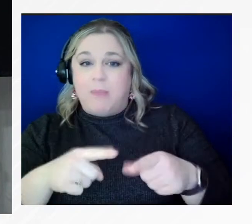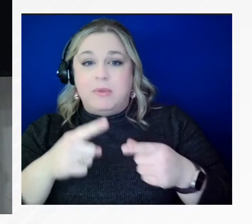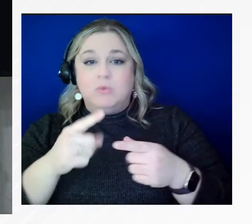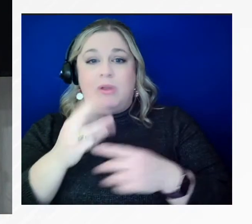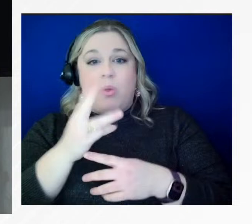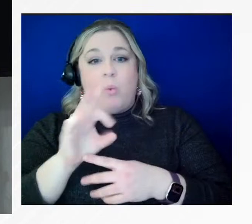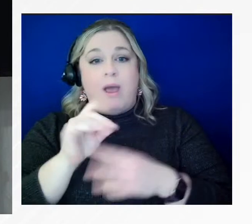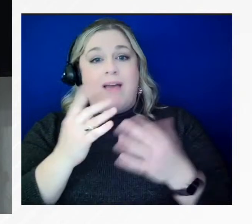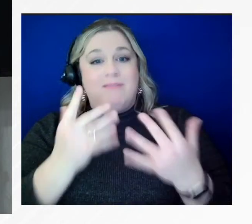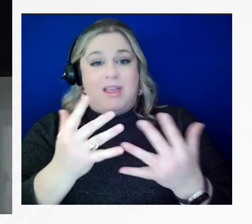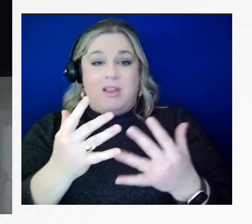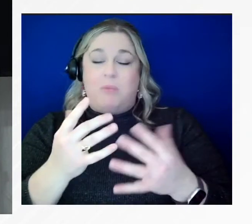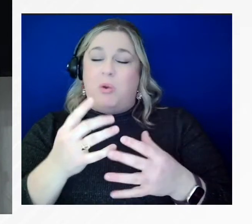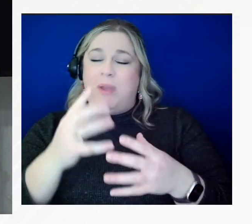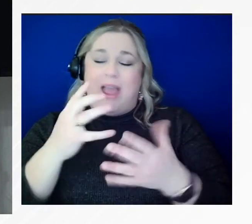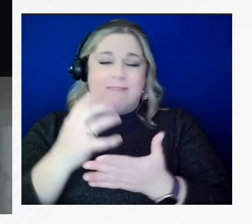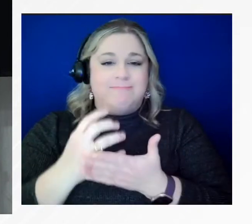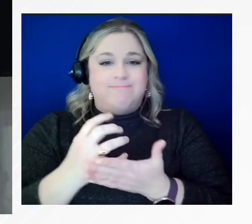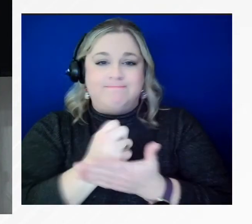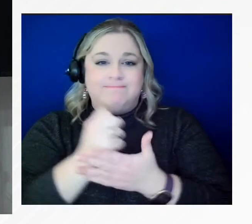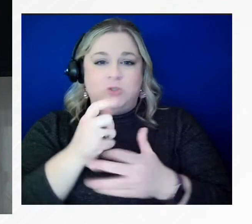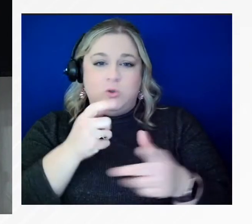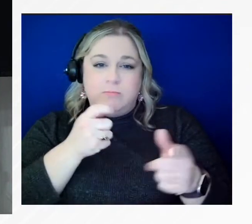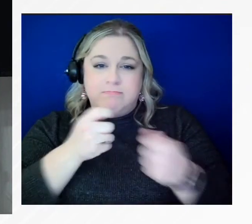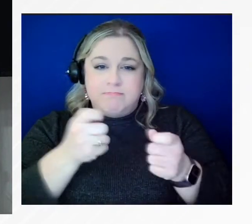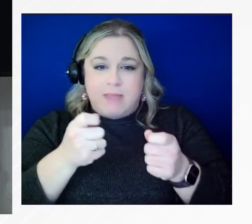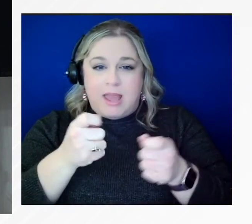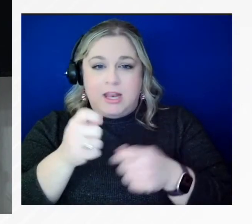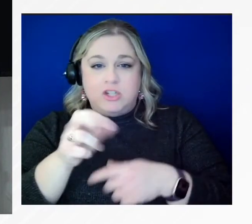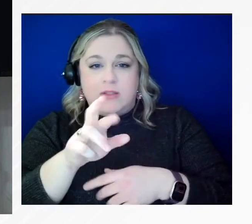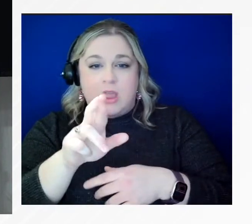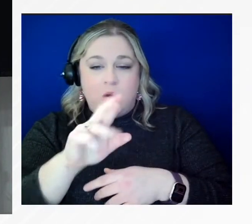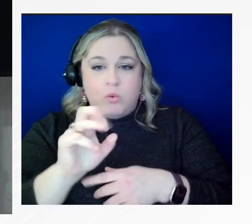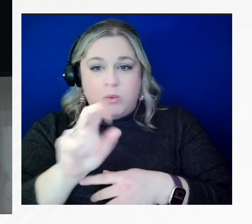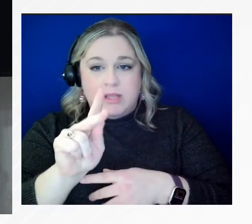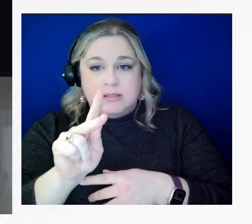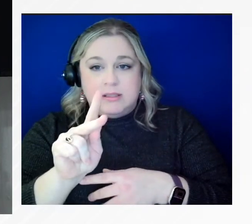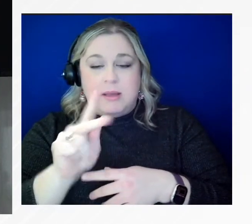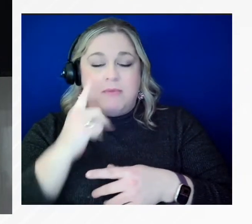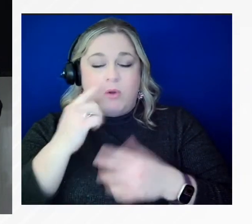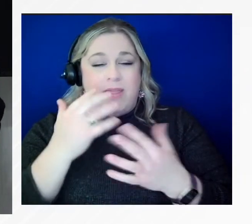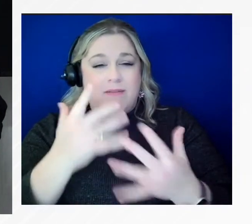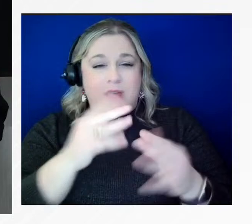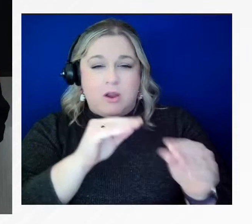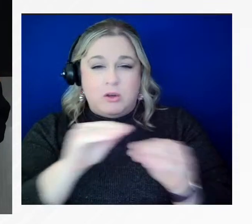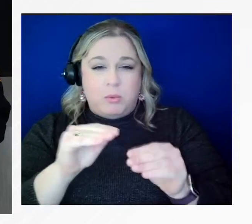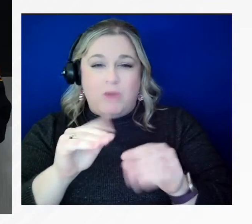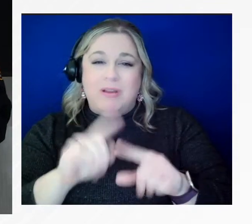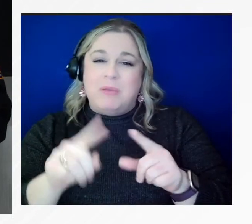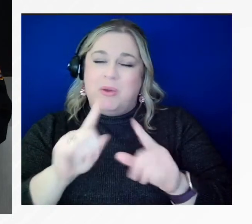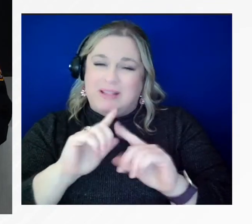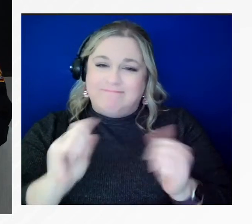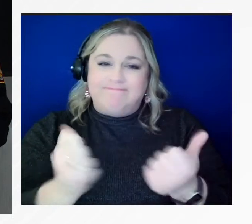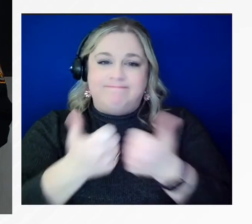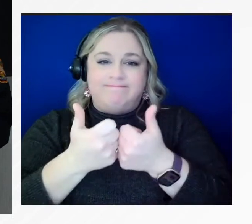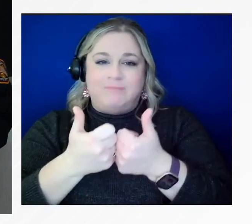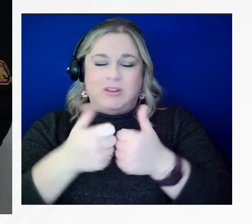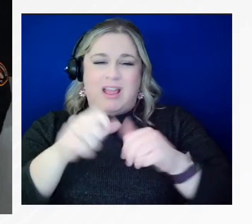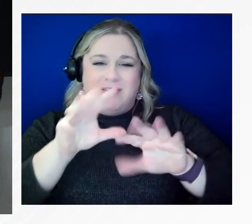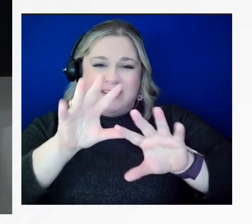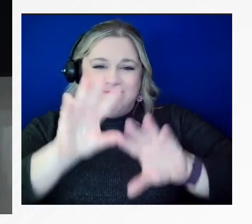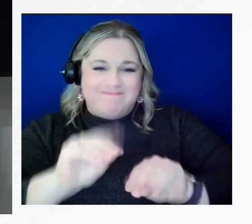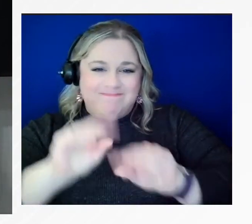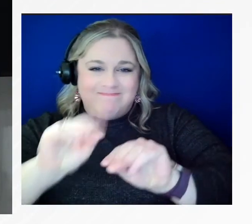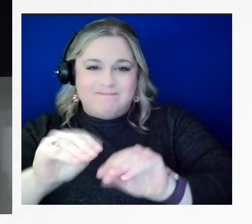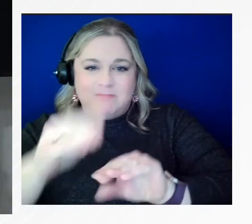advantage to mitigate some of that risk for this fire to move, but we've also had some challenges on the suppression activities because of the steep and rugged